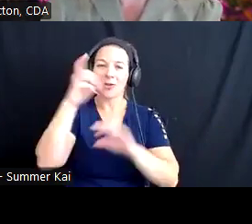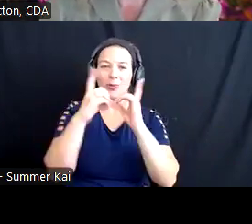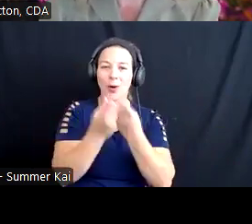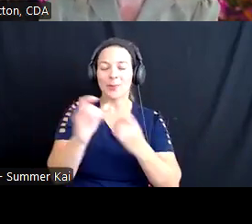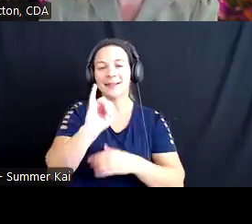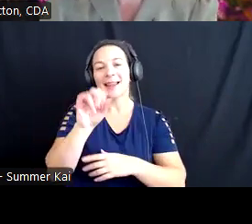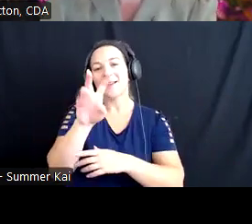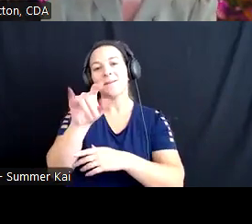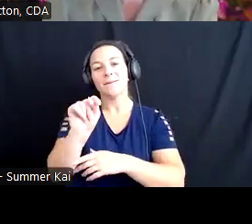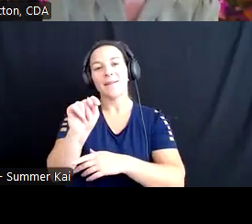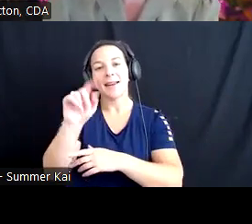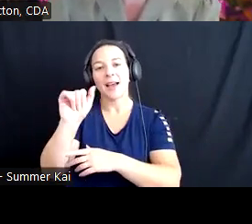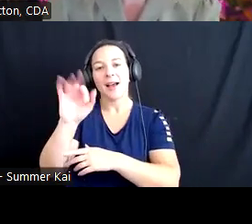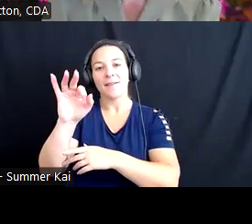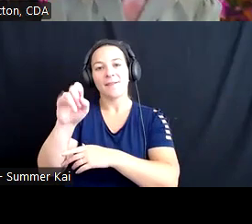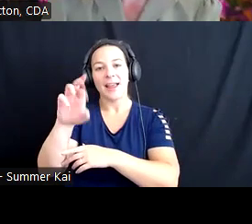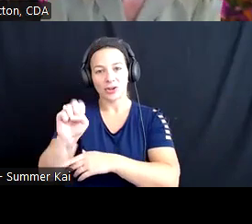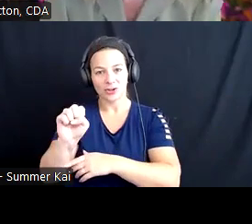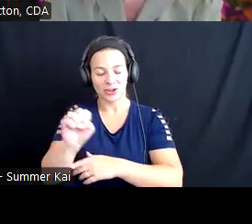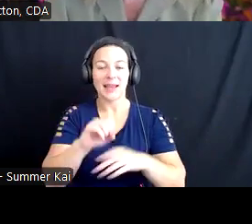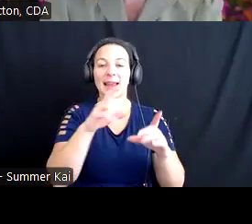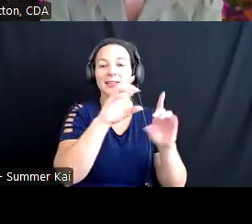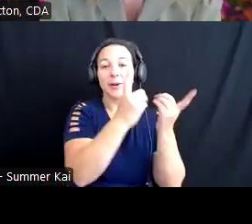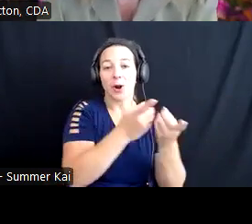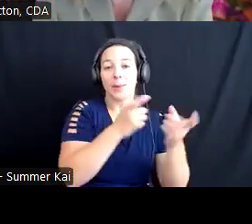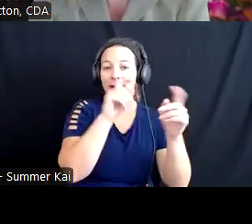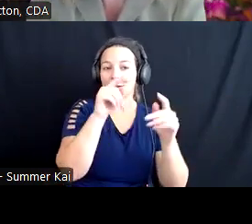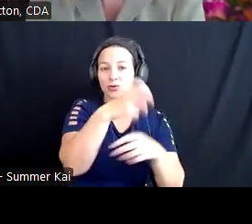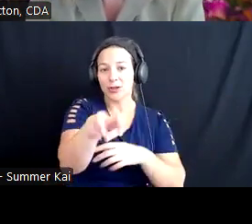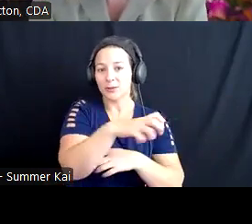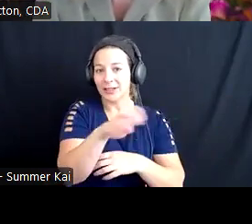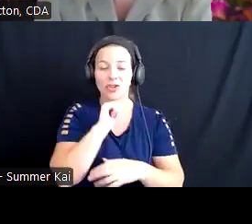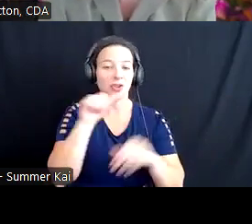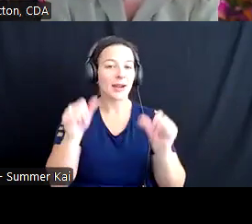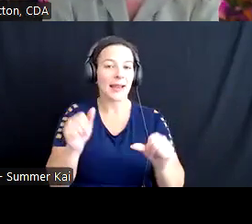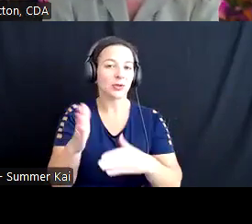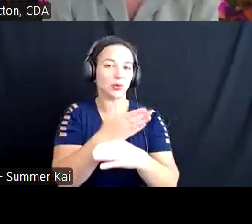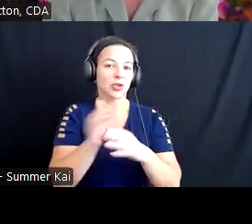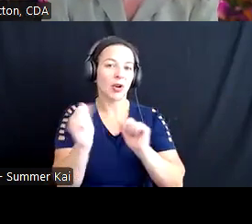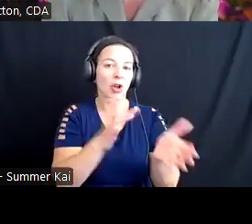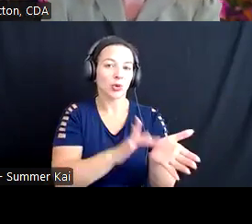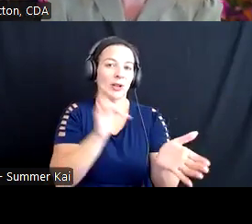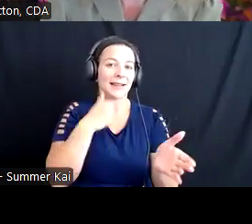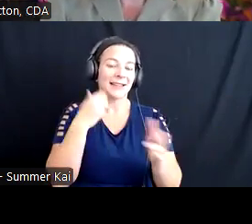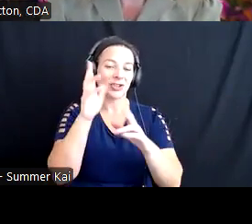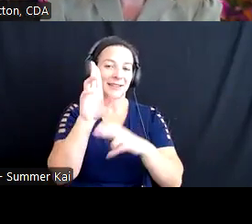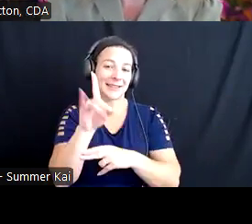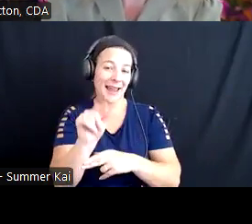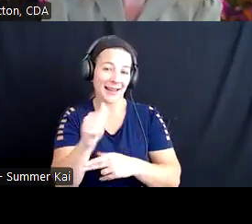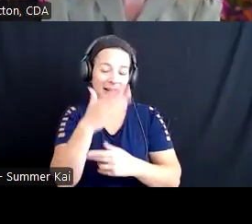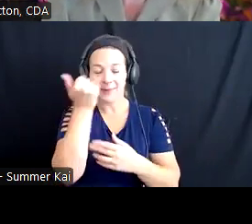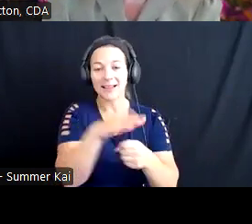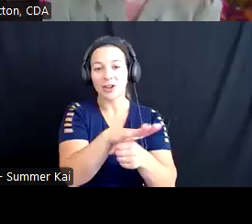Veterans Affairs and Department of Transportation, were not able to share utilization data because the local service